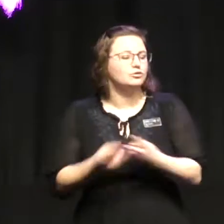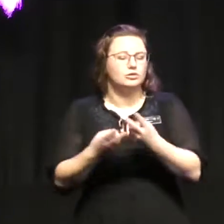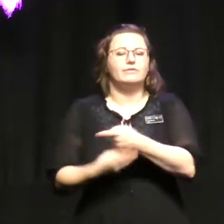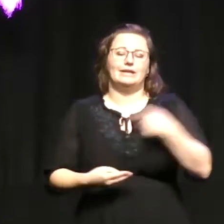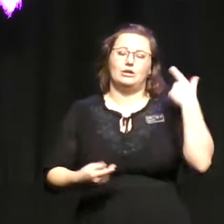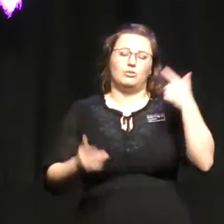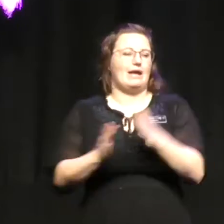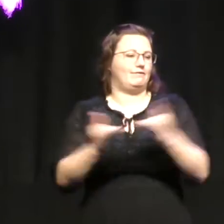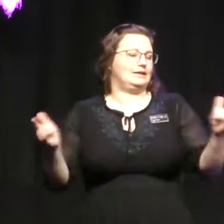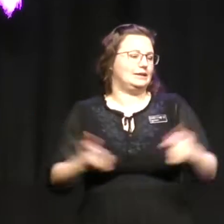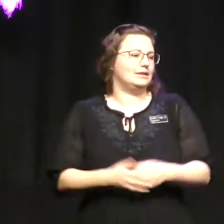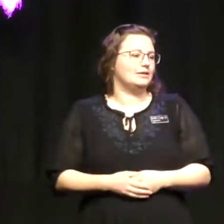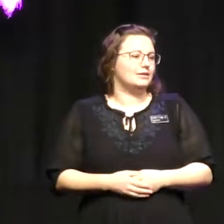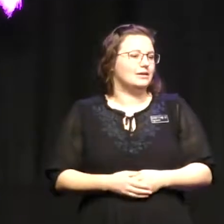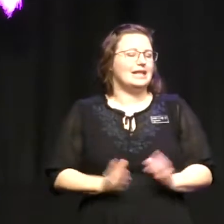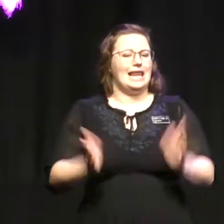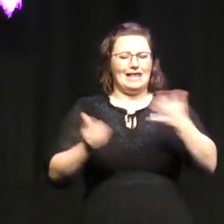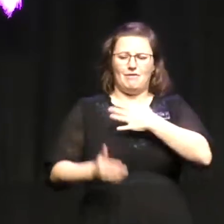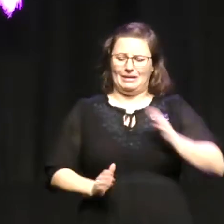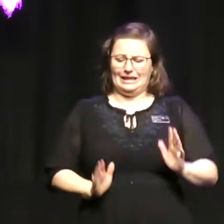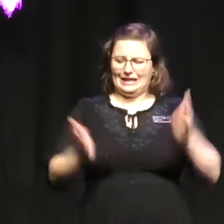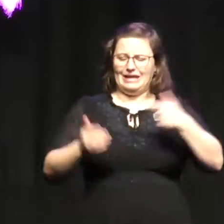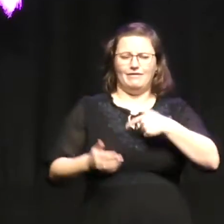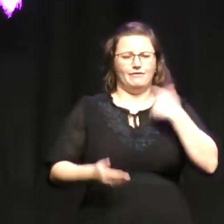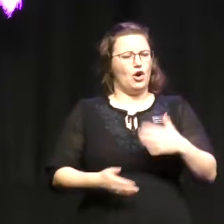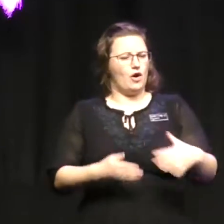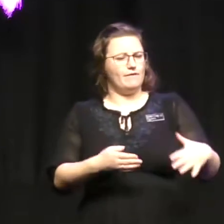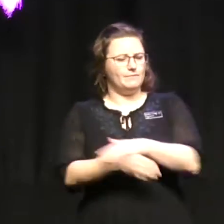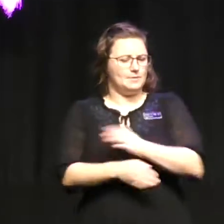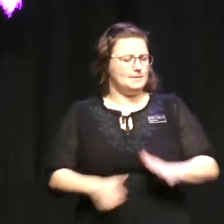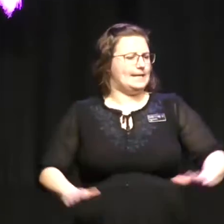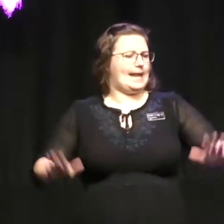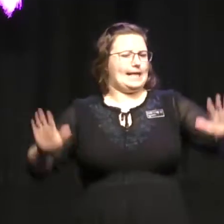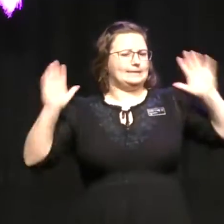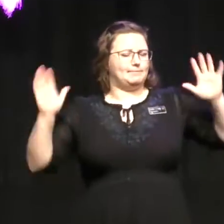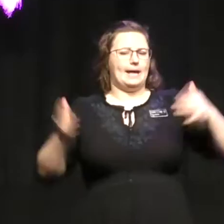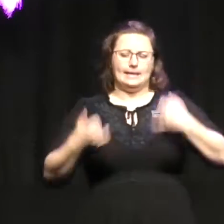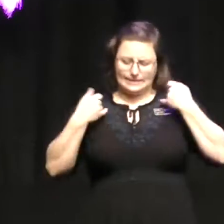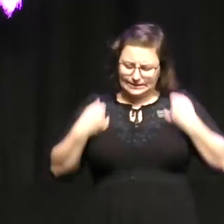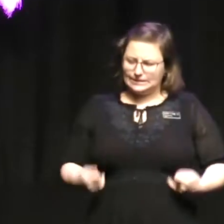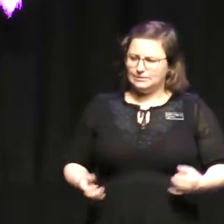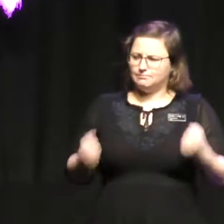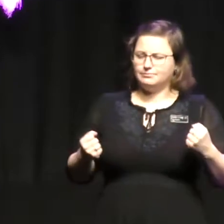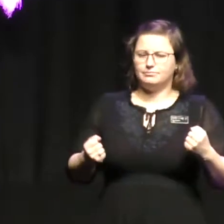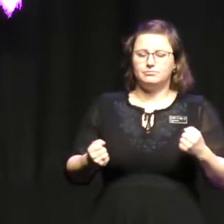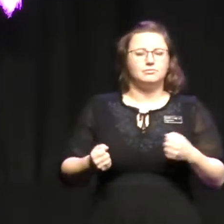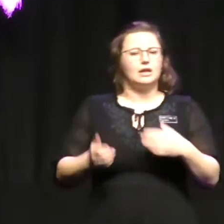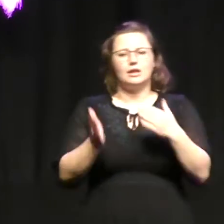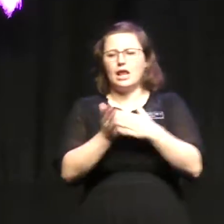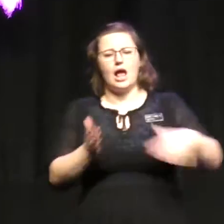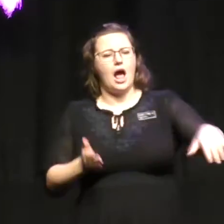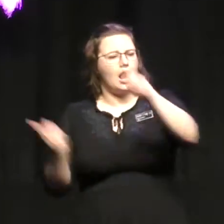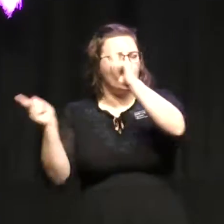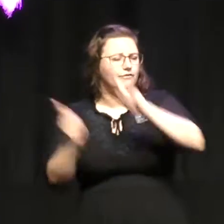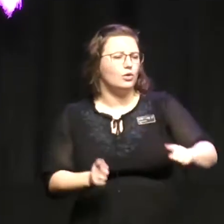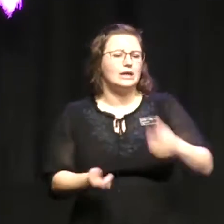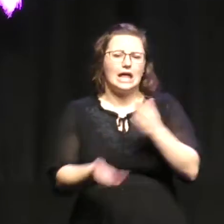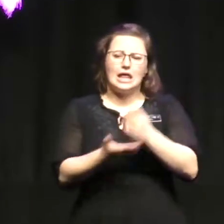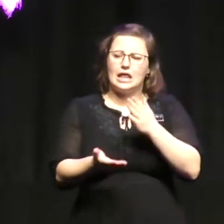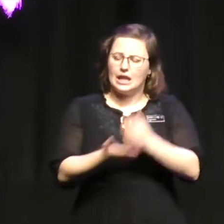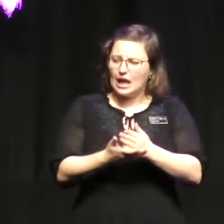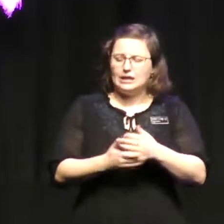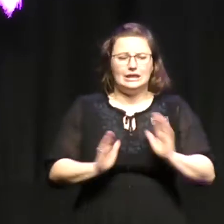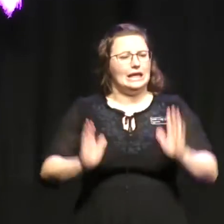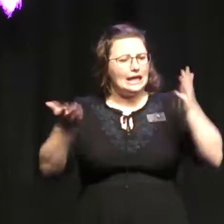of dignity and self respect is the right of every human being. Right to life and right to livelihood